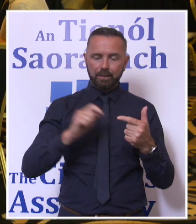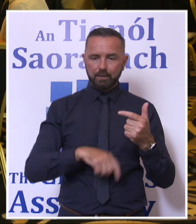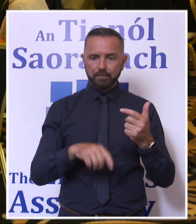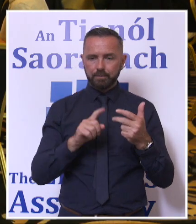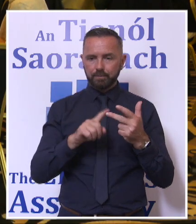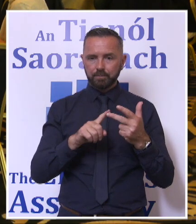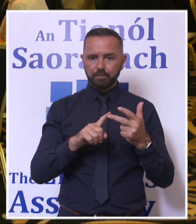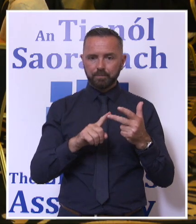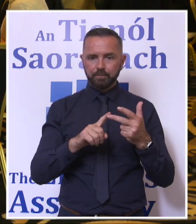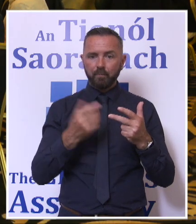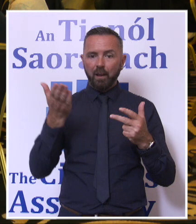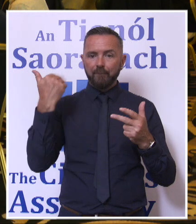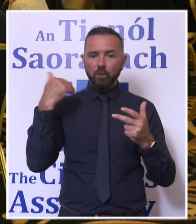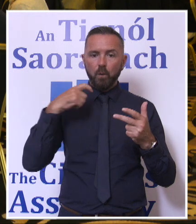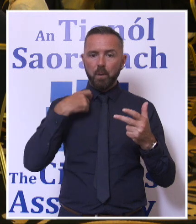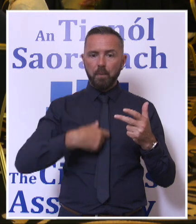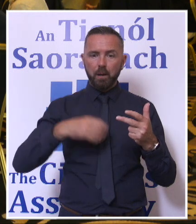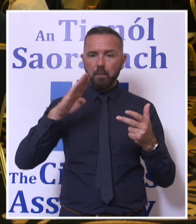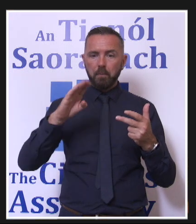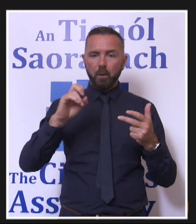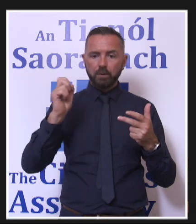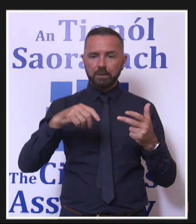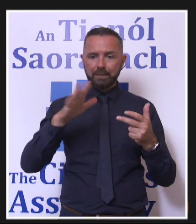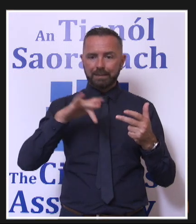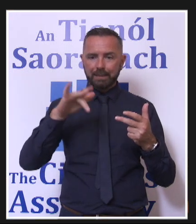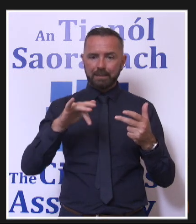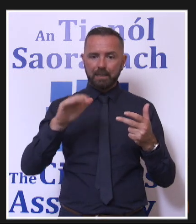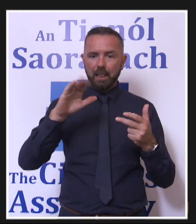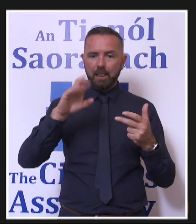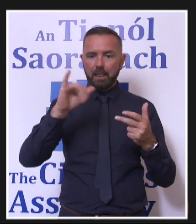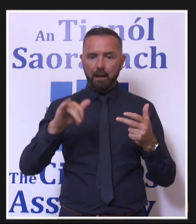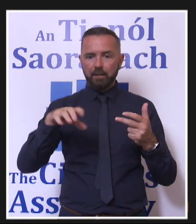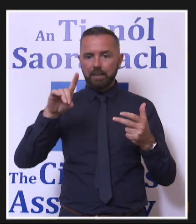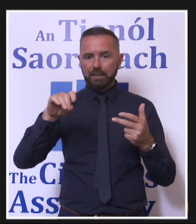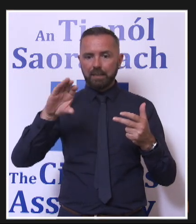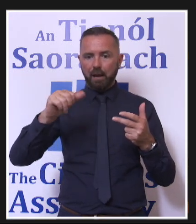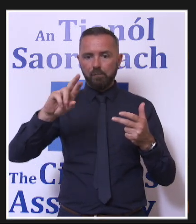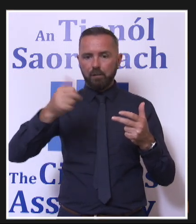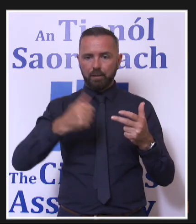And the former Mayor of Boston City Council and author, Mr. Larry DiCara.